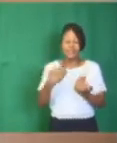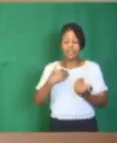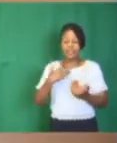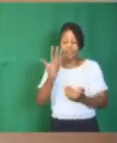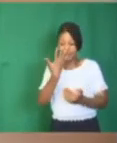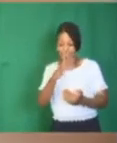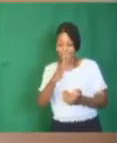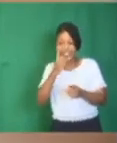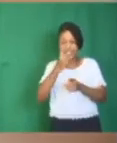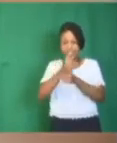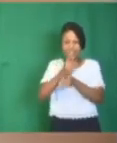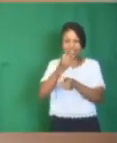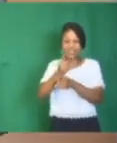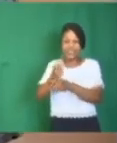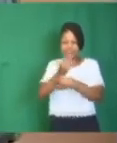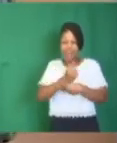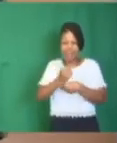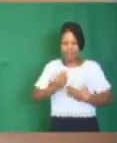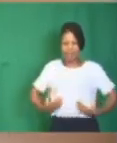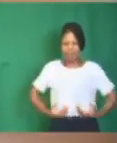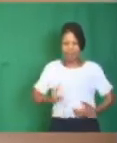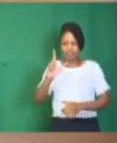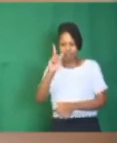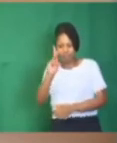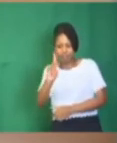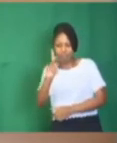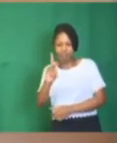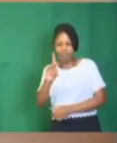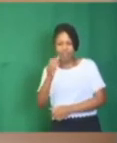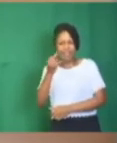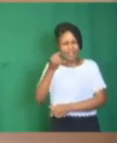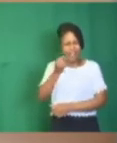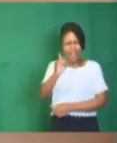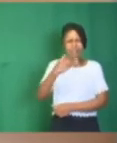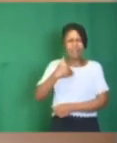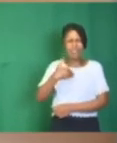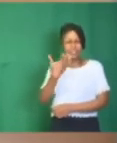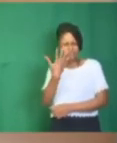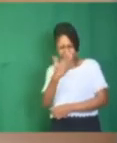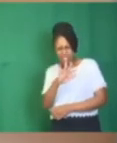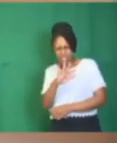about the kidneys. I spoke earlier about the